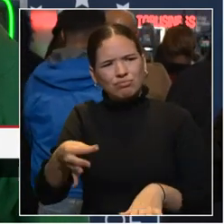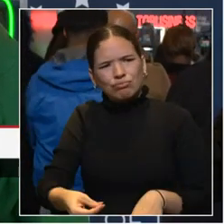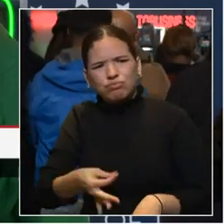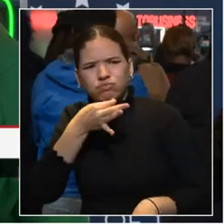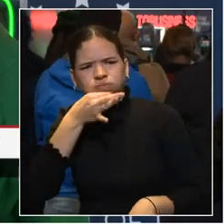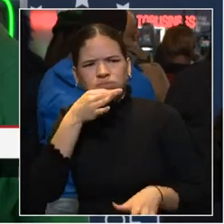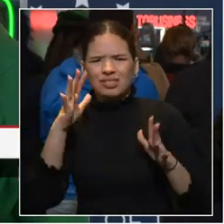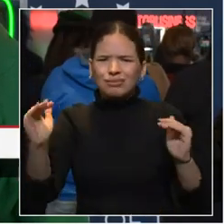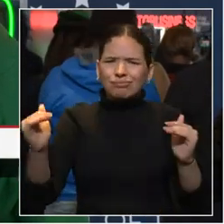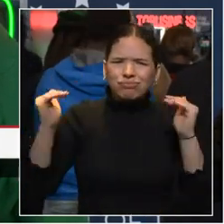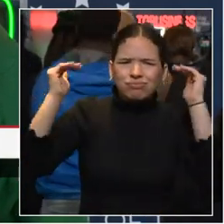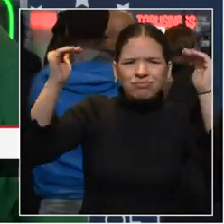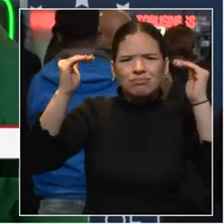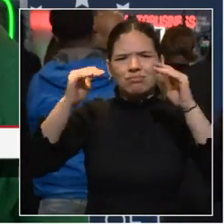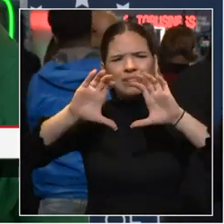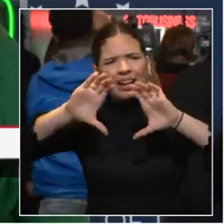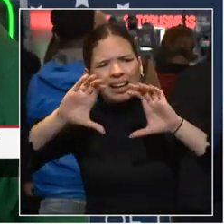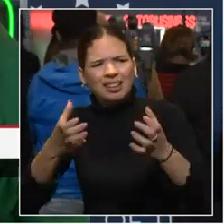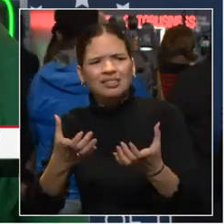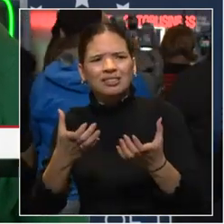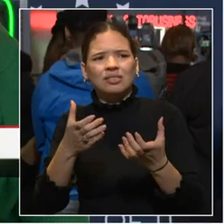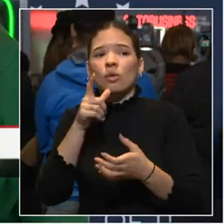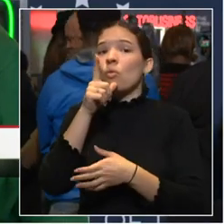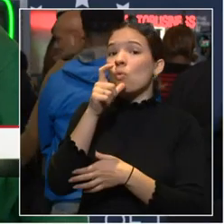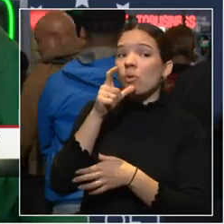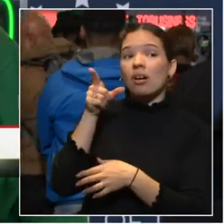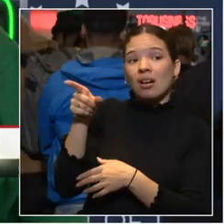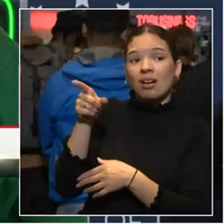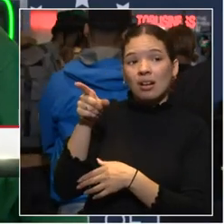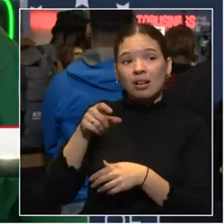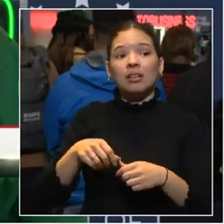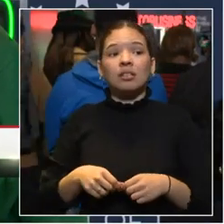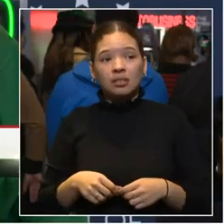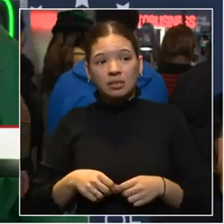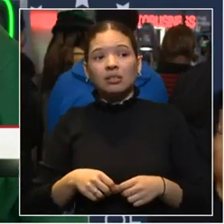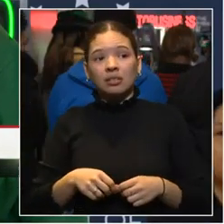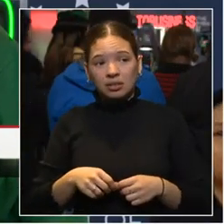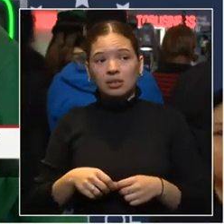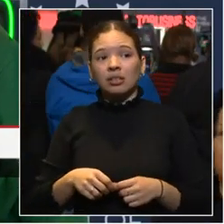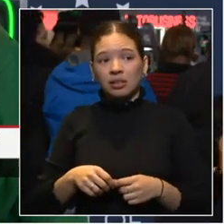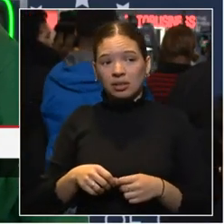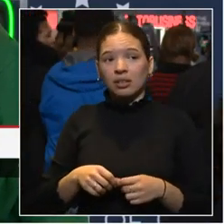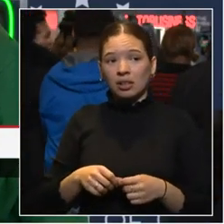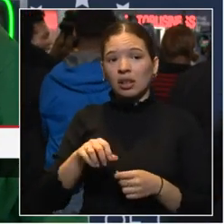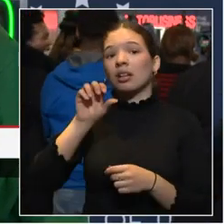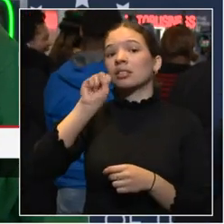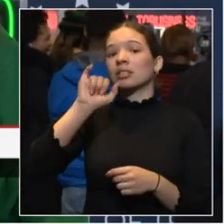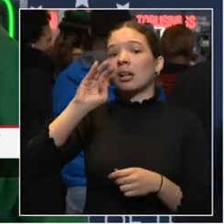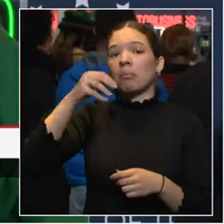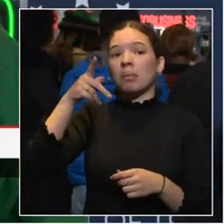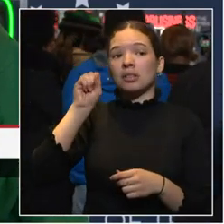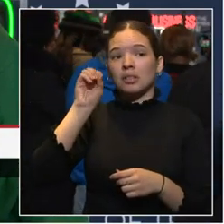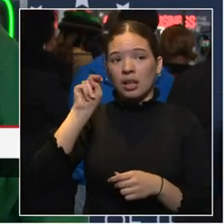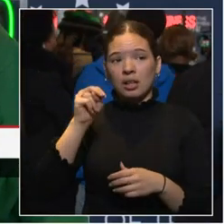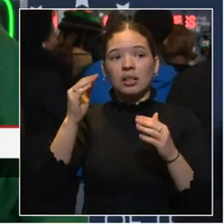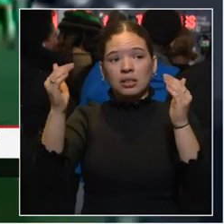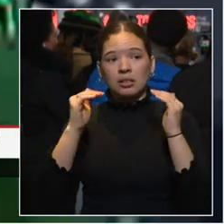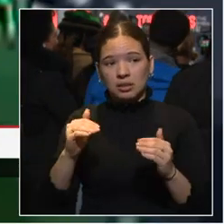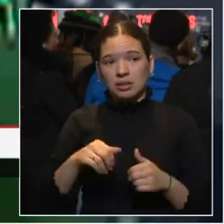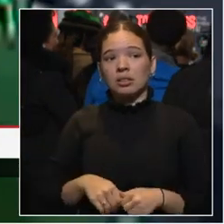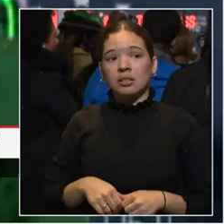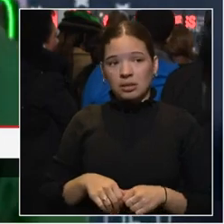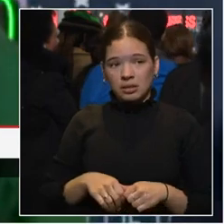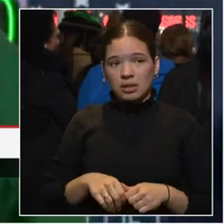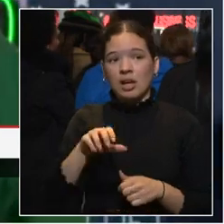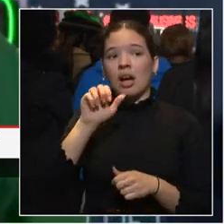broadcasting by the one and only Donnie Simpson and by Allison Seymour. And I think we all can admit that that's a pretty cool testament